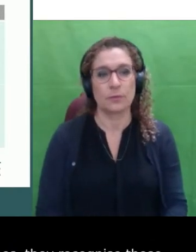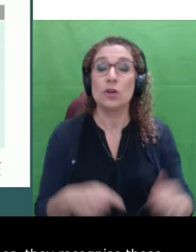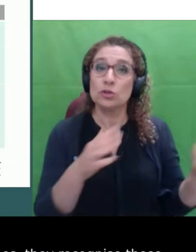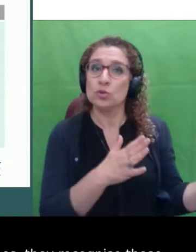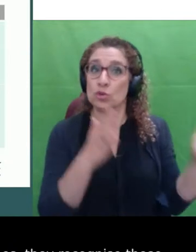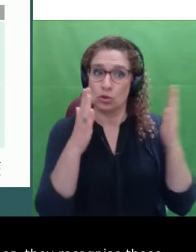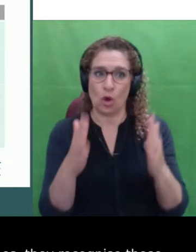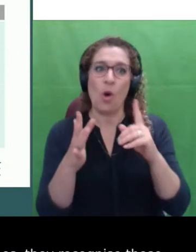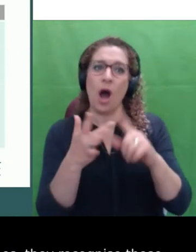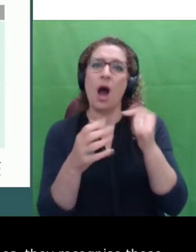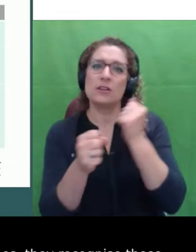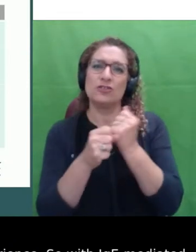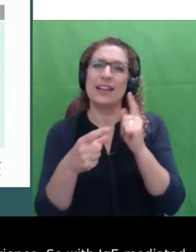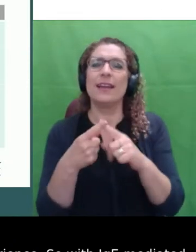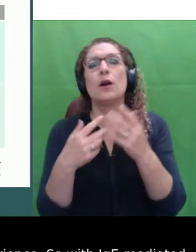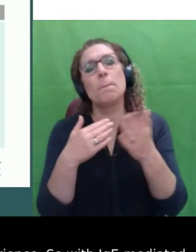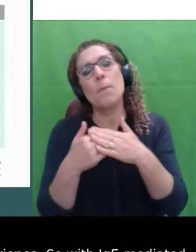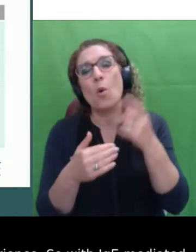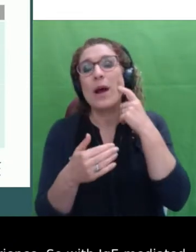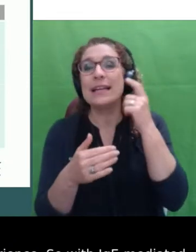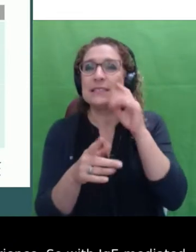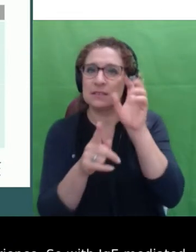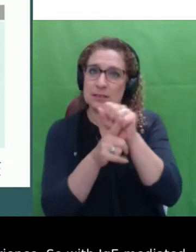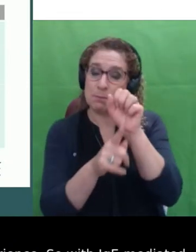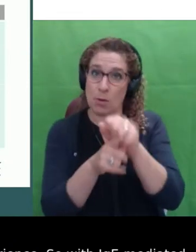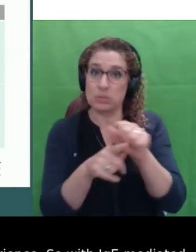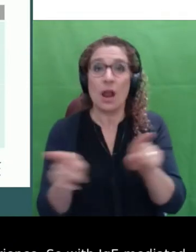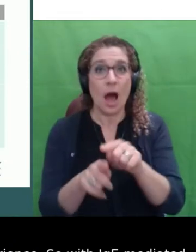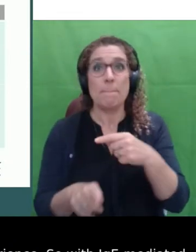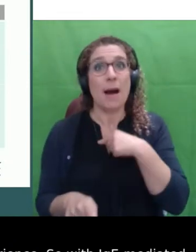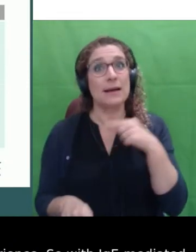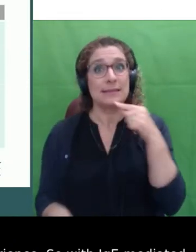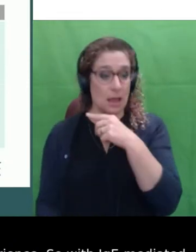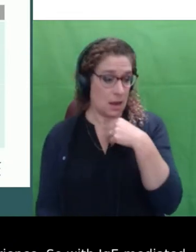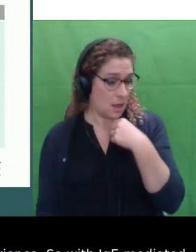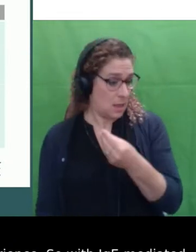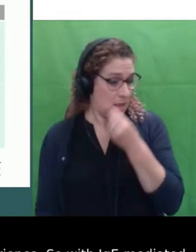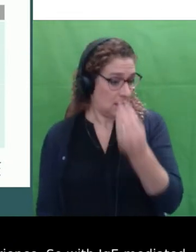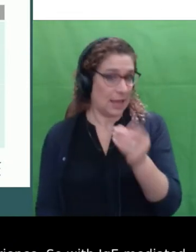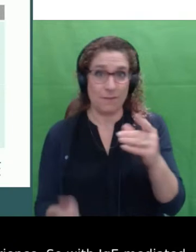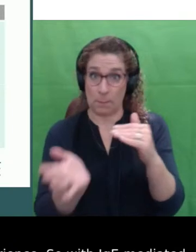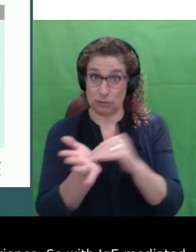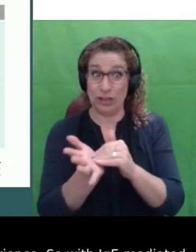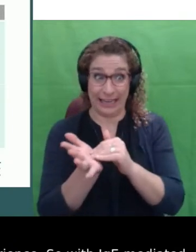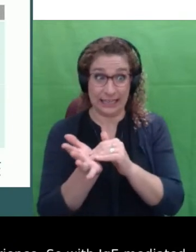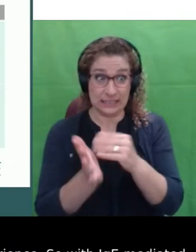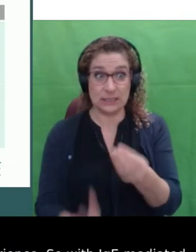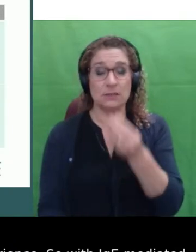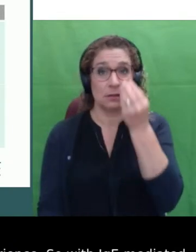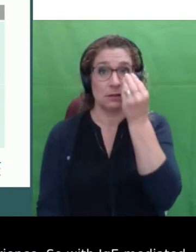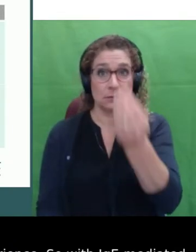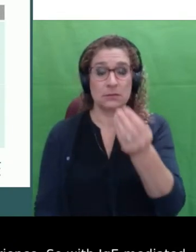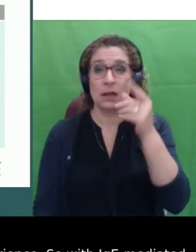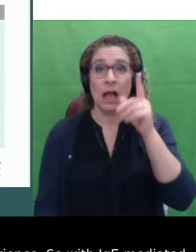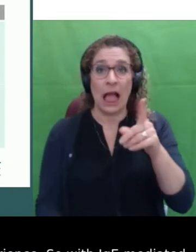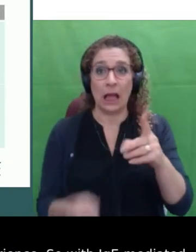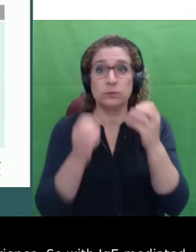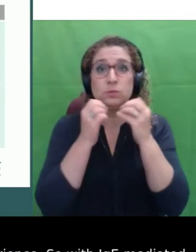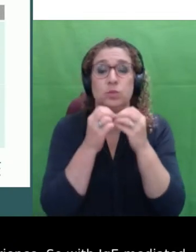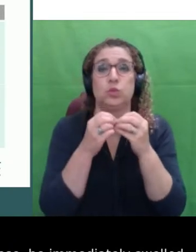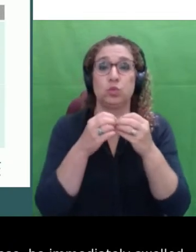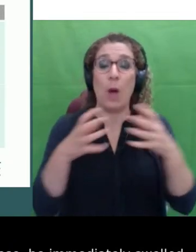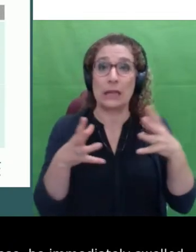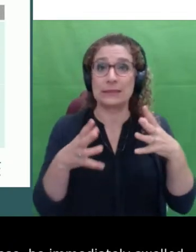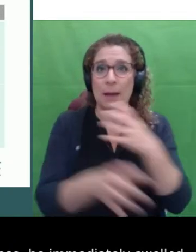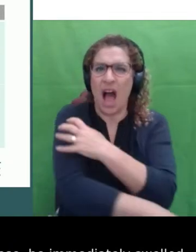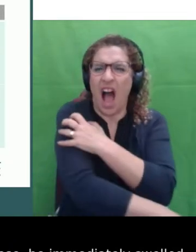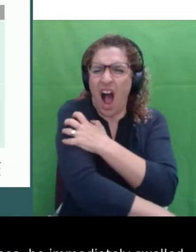spot you this happened with my son i gave him some cheese he immediately swelled up got hives vomited it was very obvious something